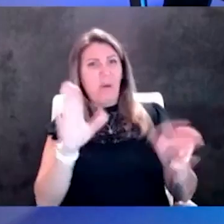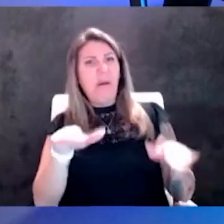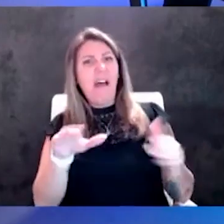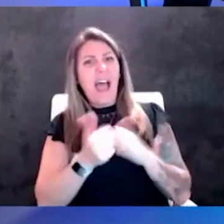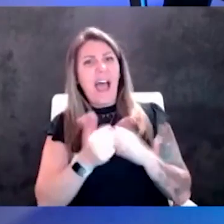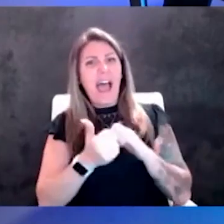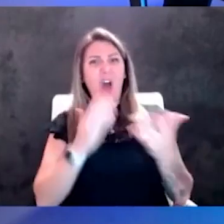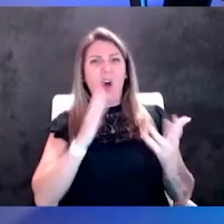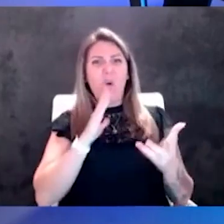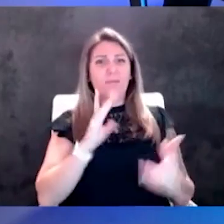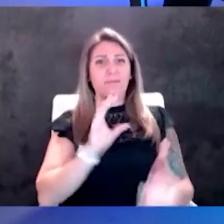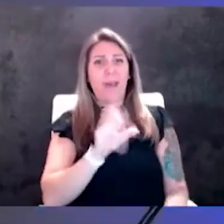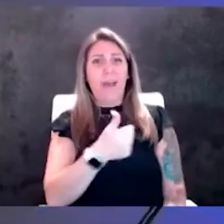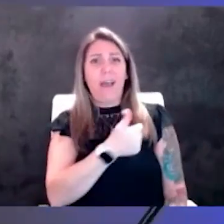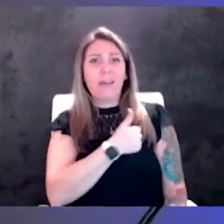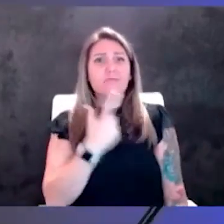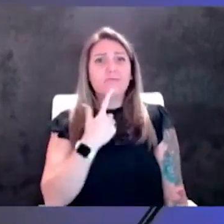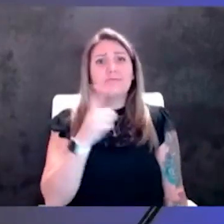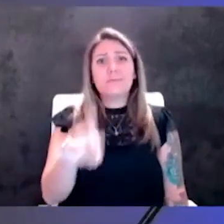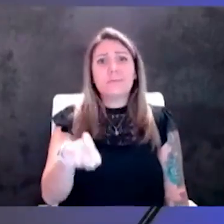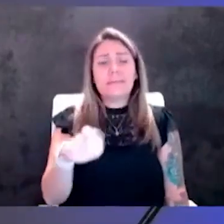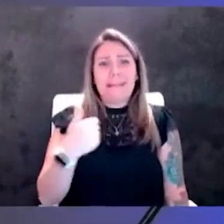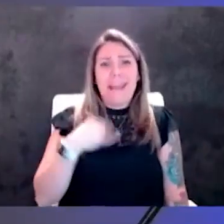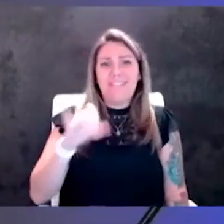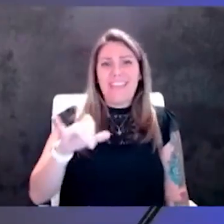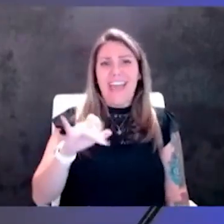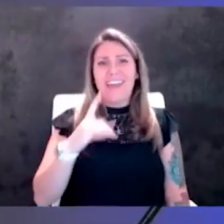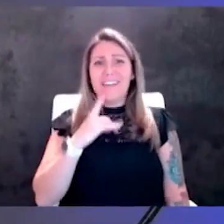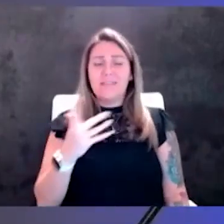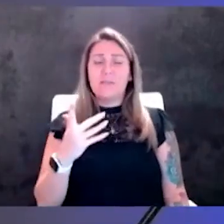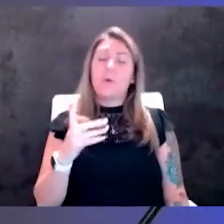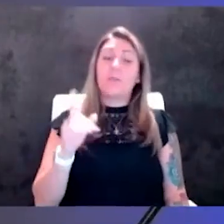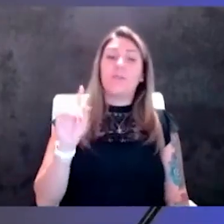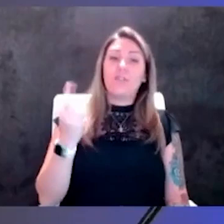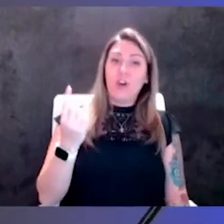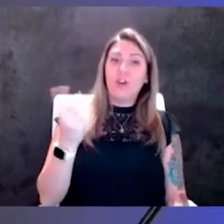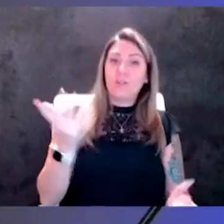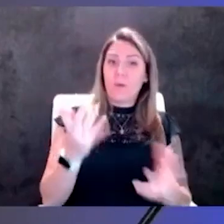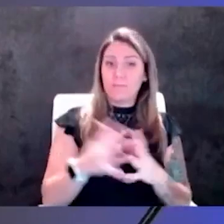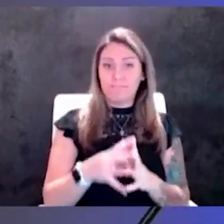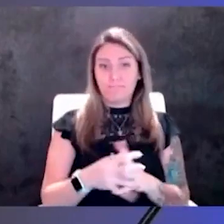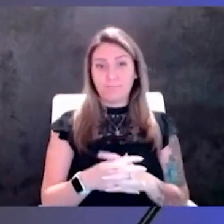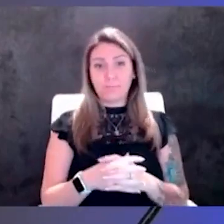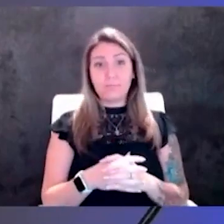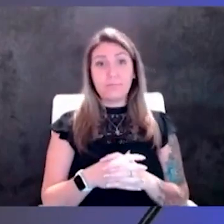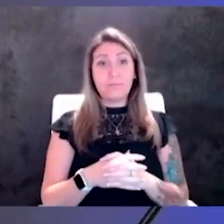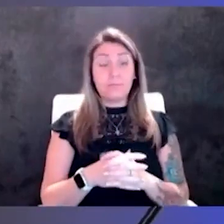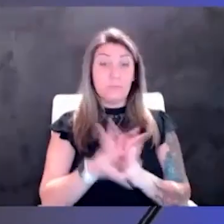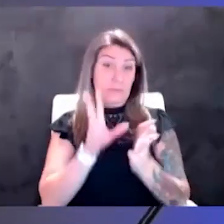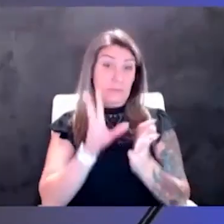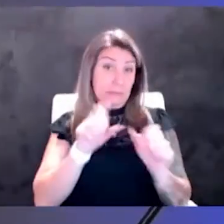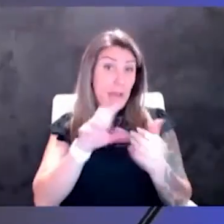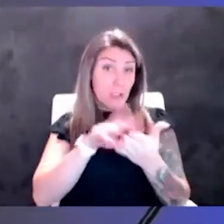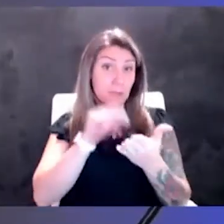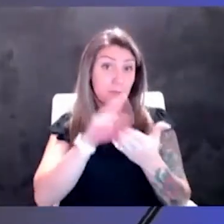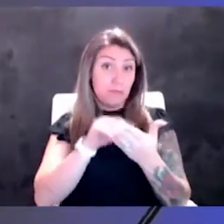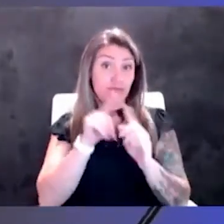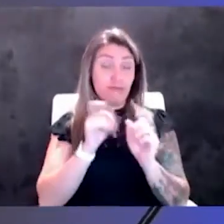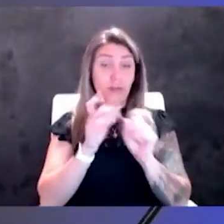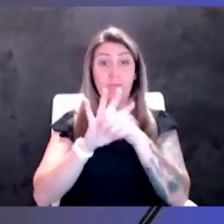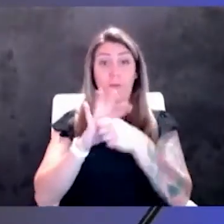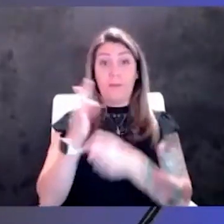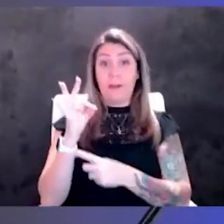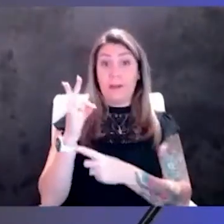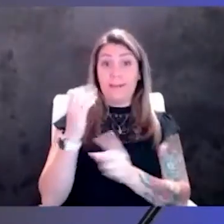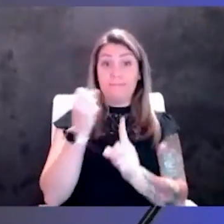antibiotic. How do we combat that attitude? First, we can take some lessons actually from the COVID-19 pandemic that